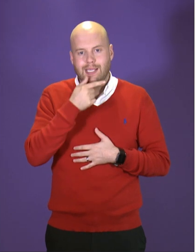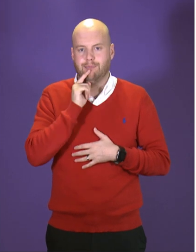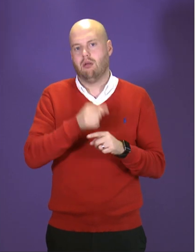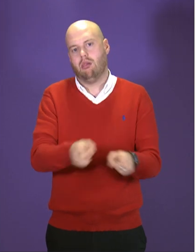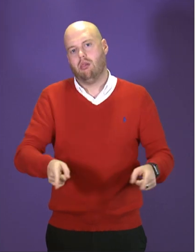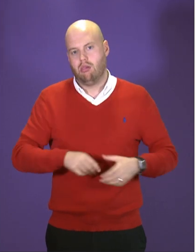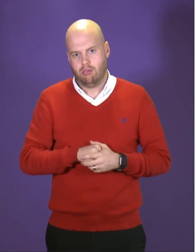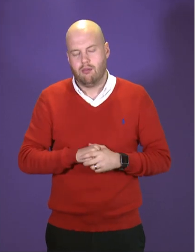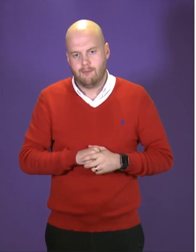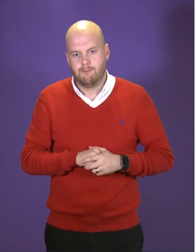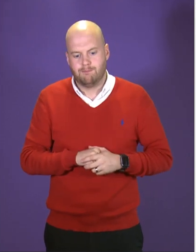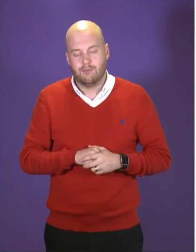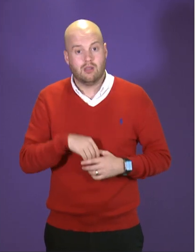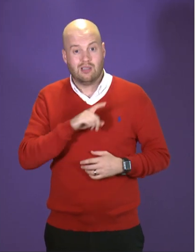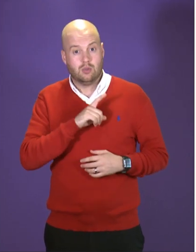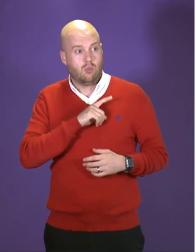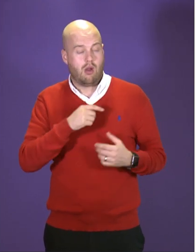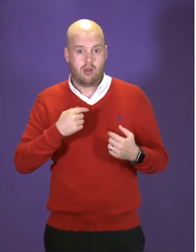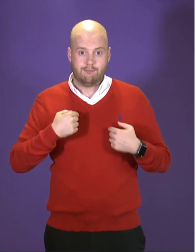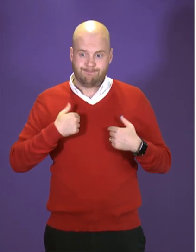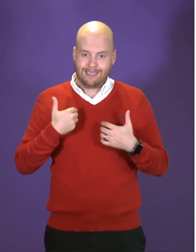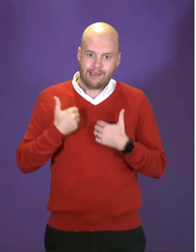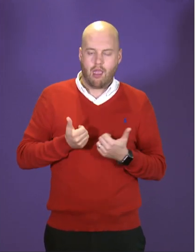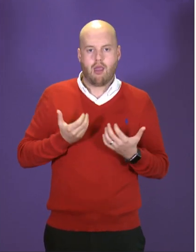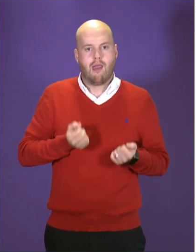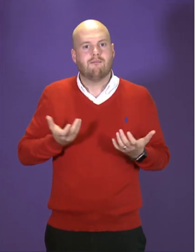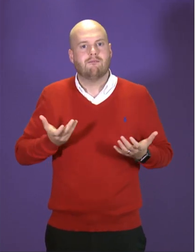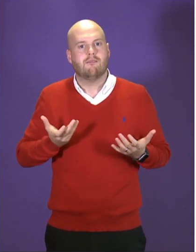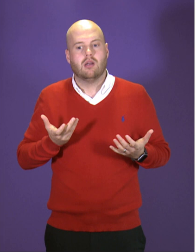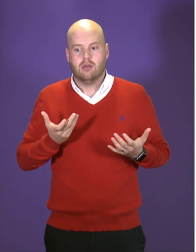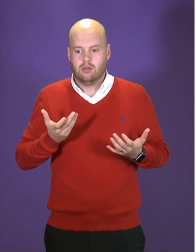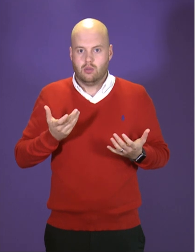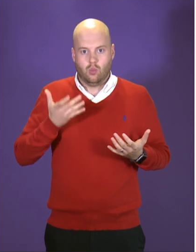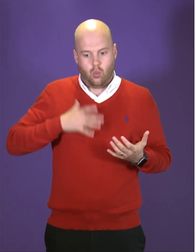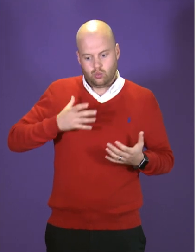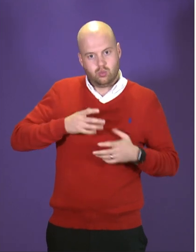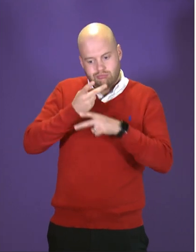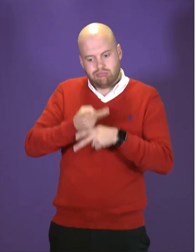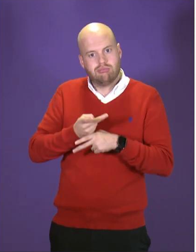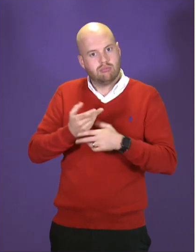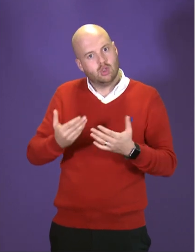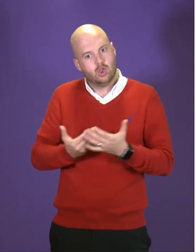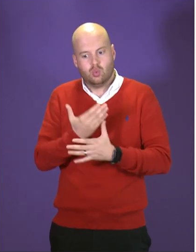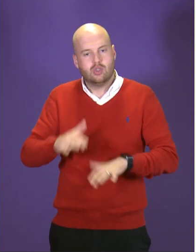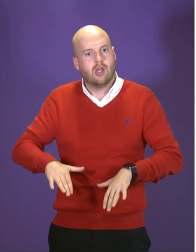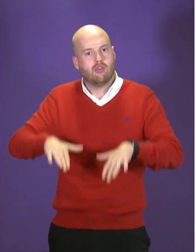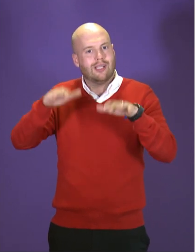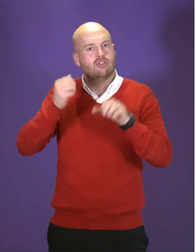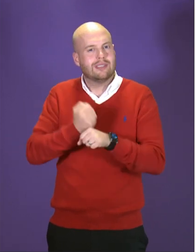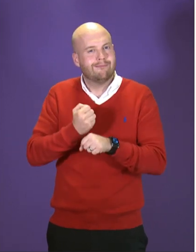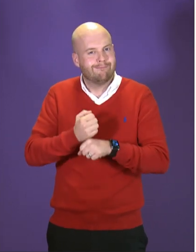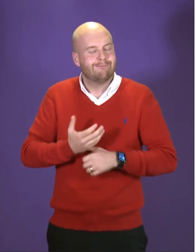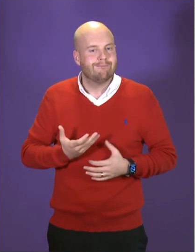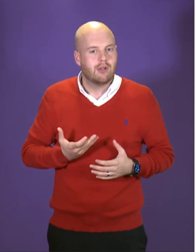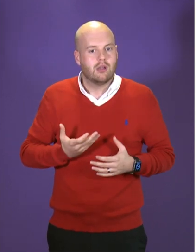people. And that's why we care about new coming generations, and we